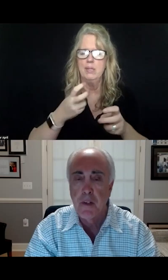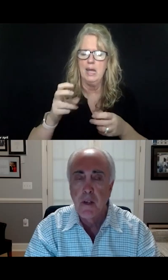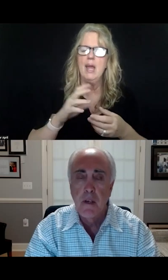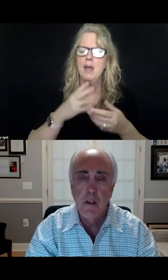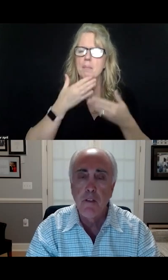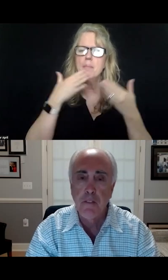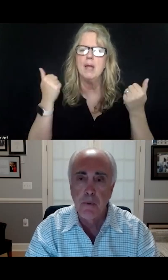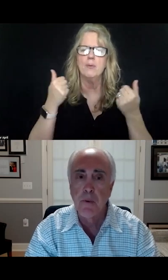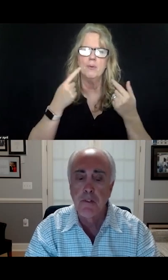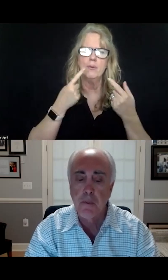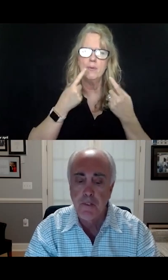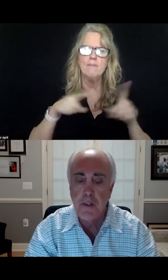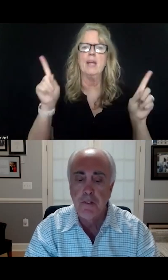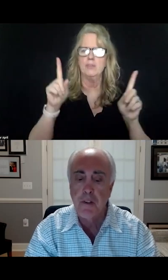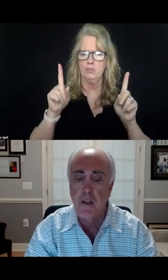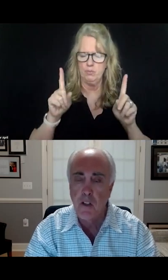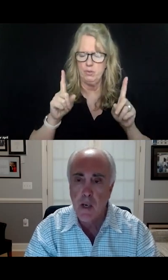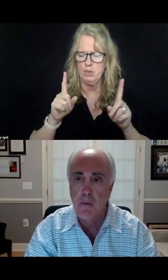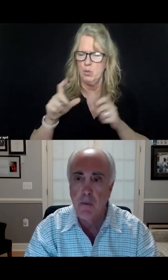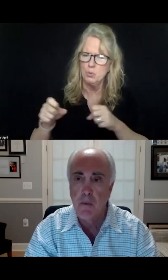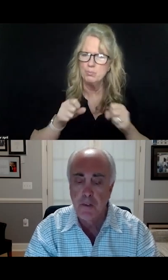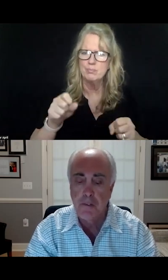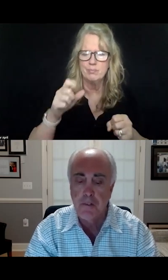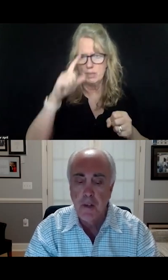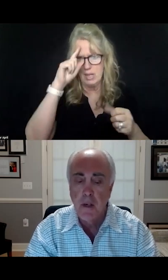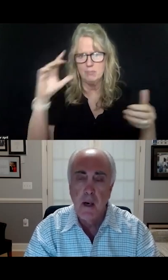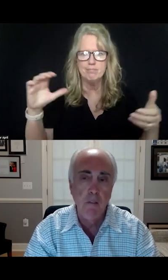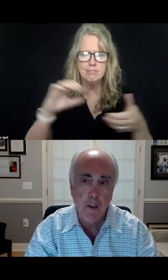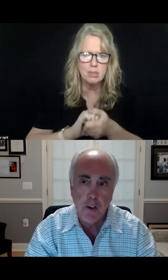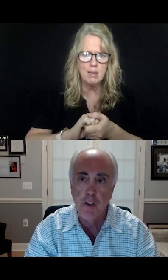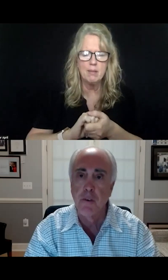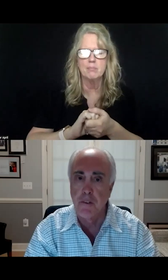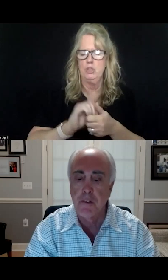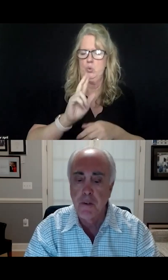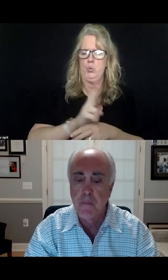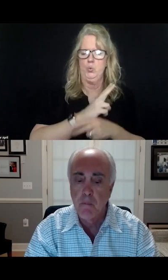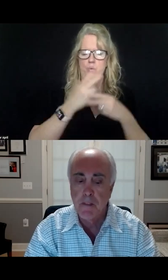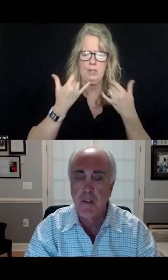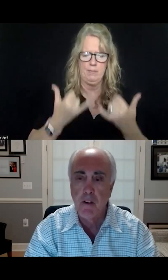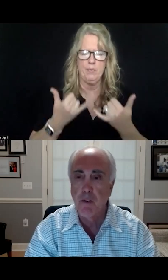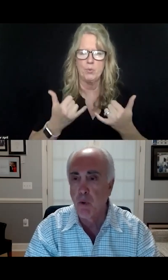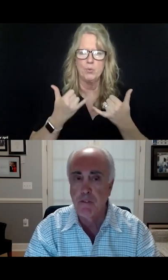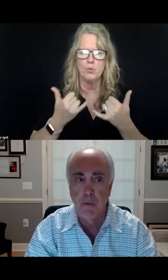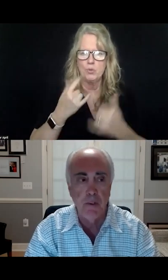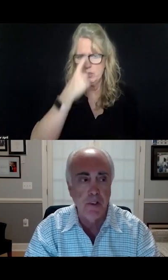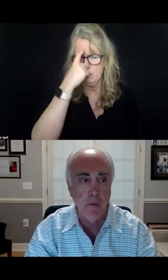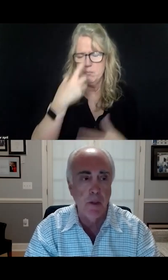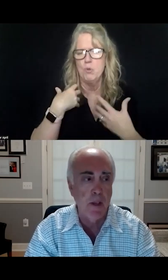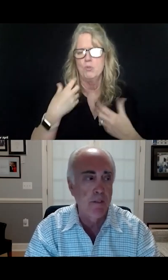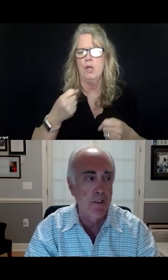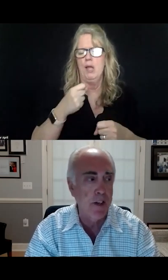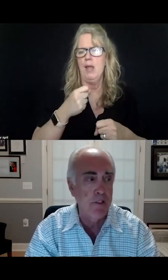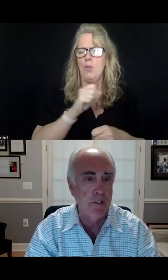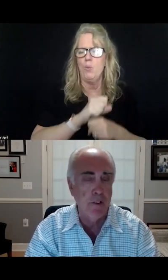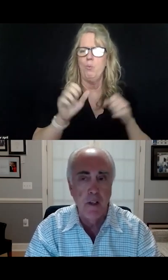effectiveness, through strategic and collaborative use of the current mental health workforce. And I really